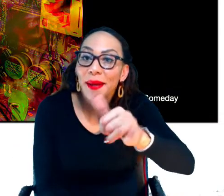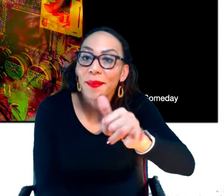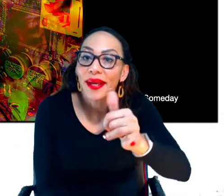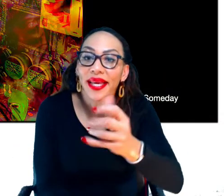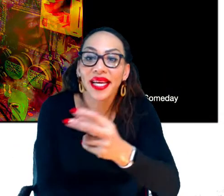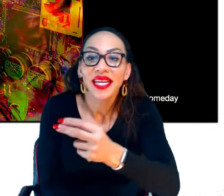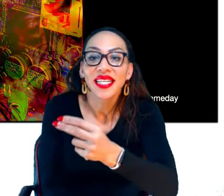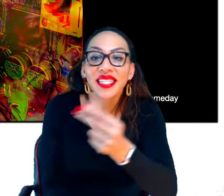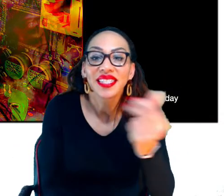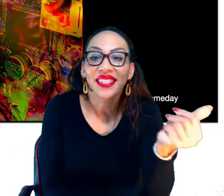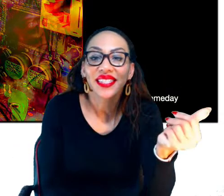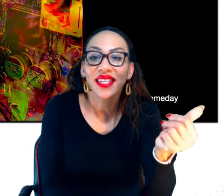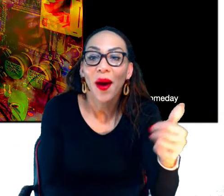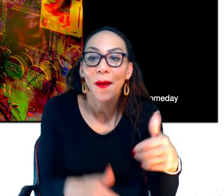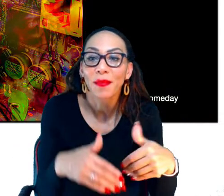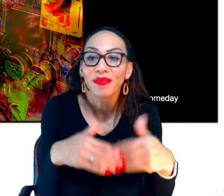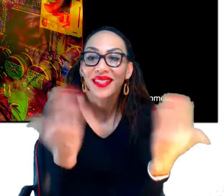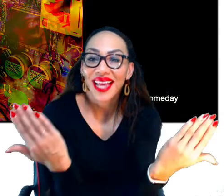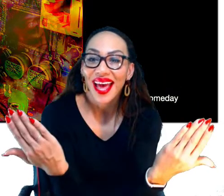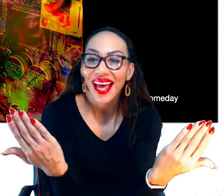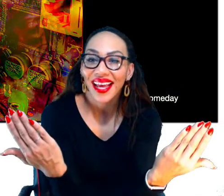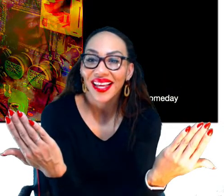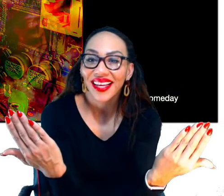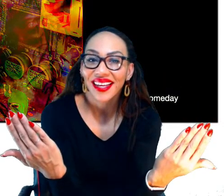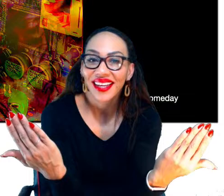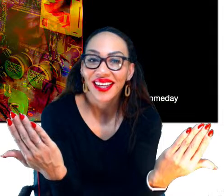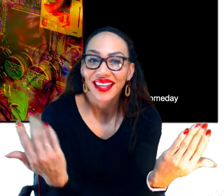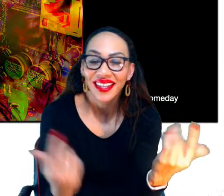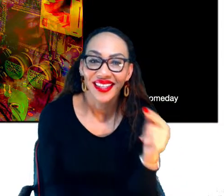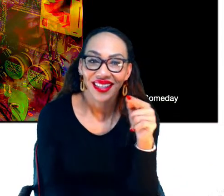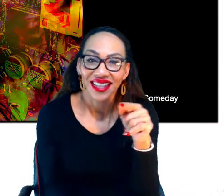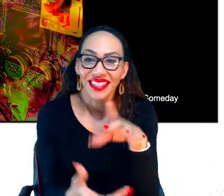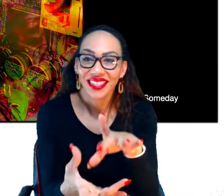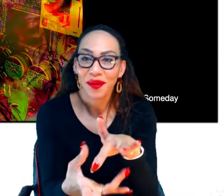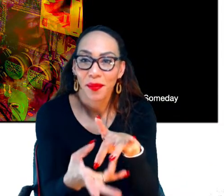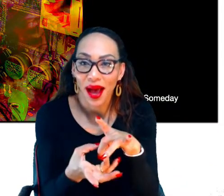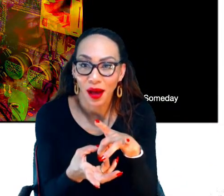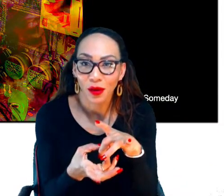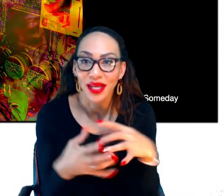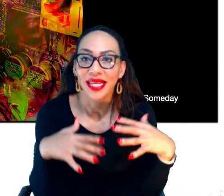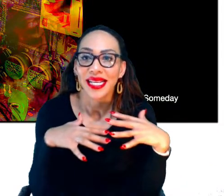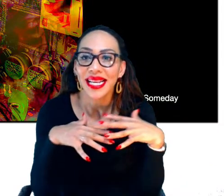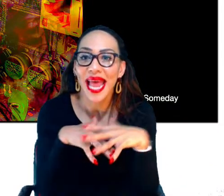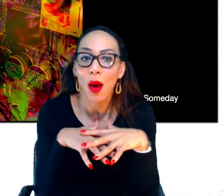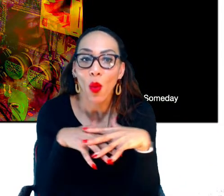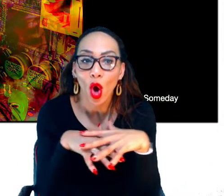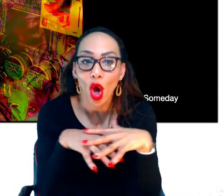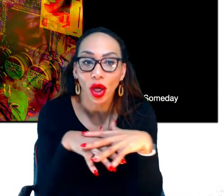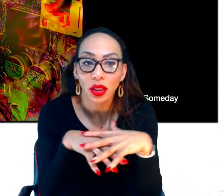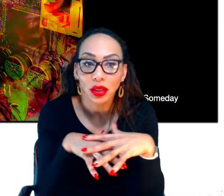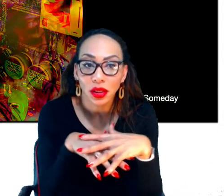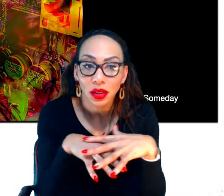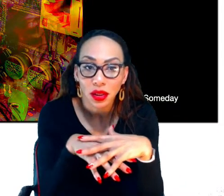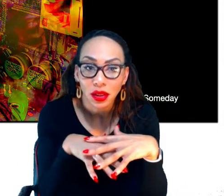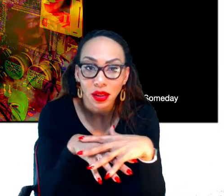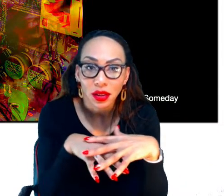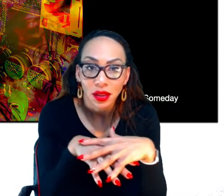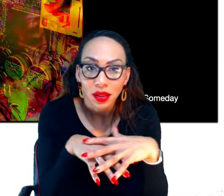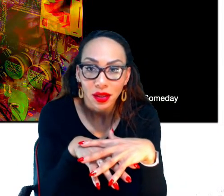mycelium networks and about information and just things about maybe one day there'll be sort